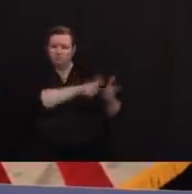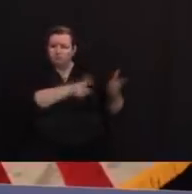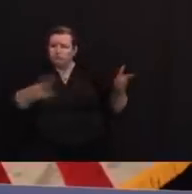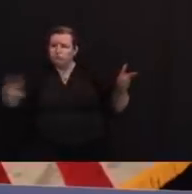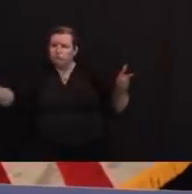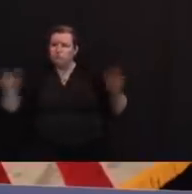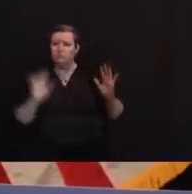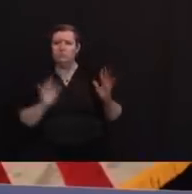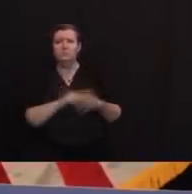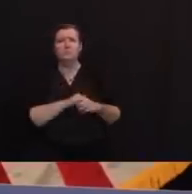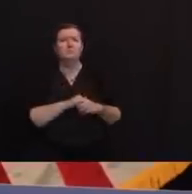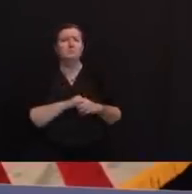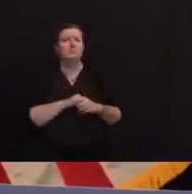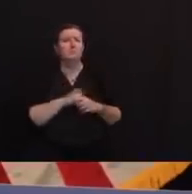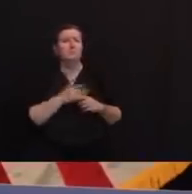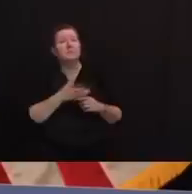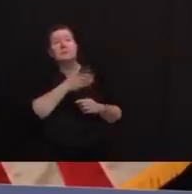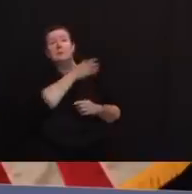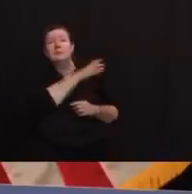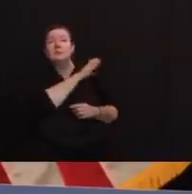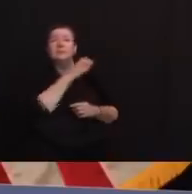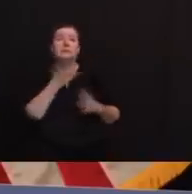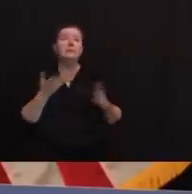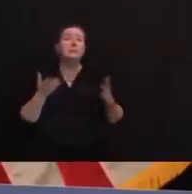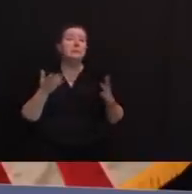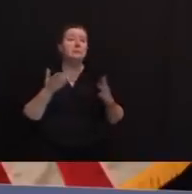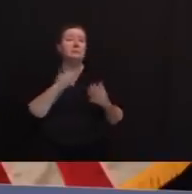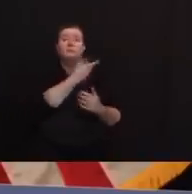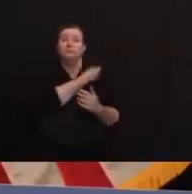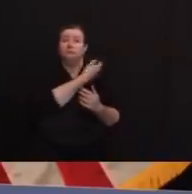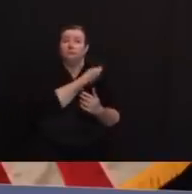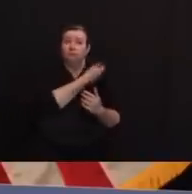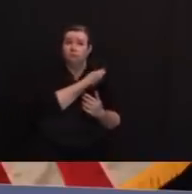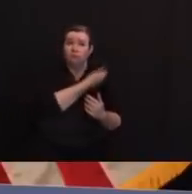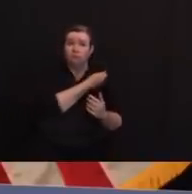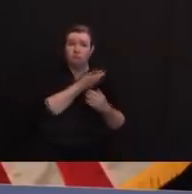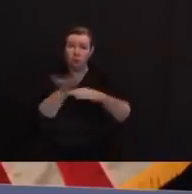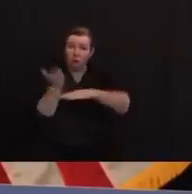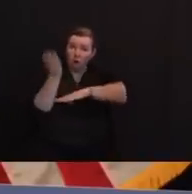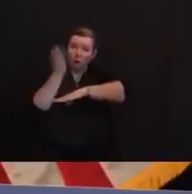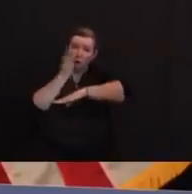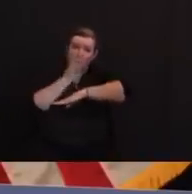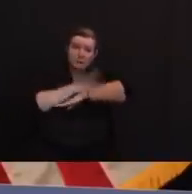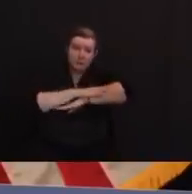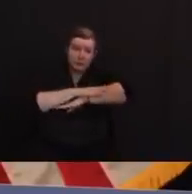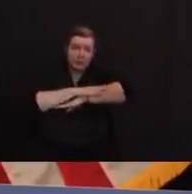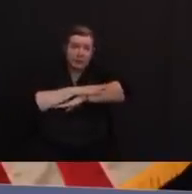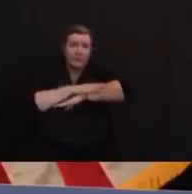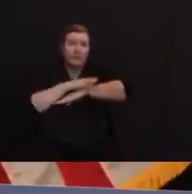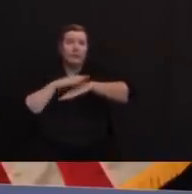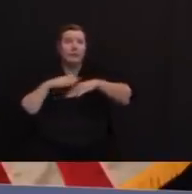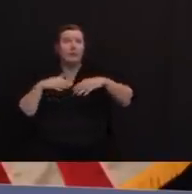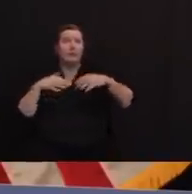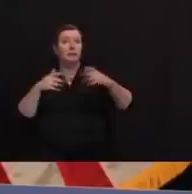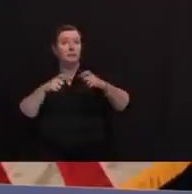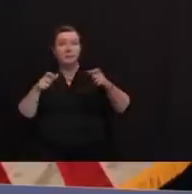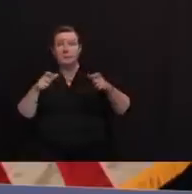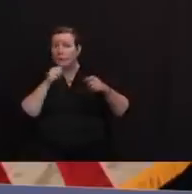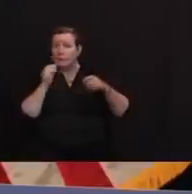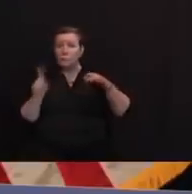of the day with some extra doses left over in a vial, just because of the way it works. Maybe some people didn't show up. Maybe they were able to get more out of the